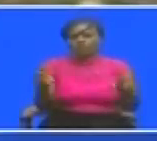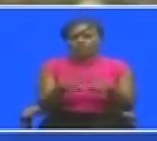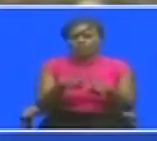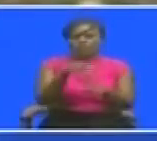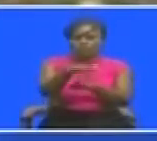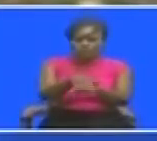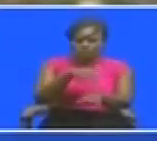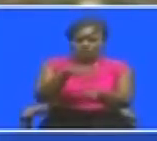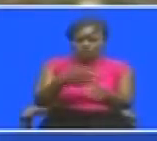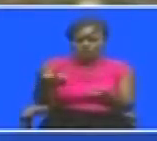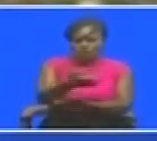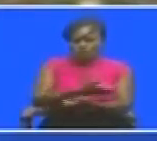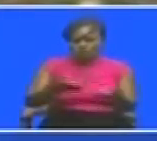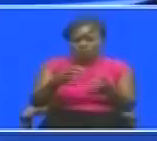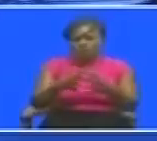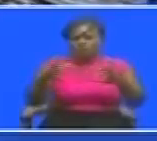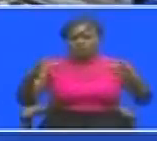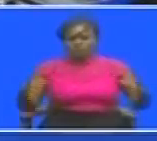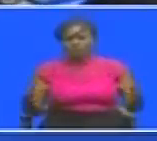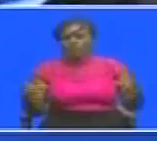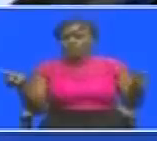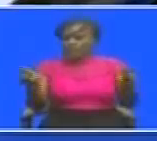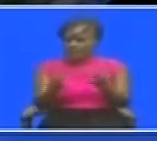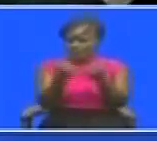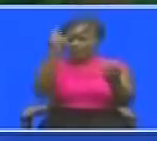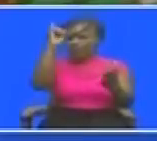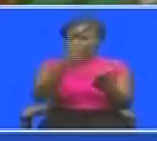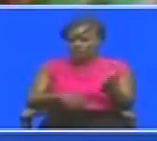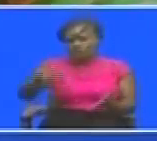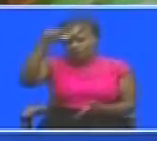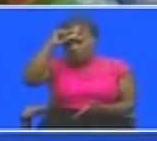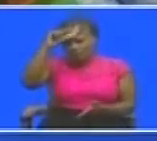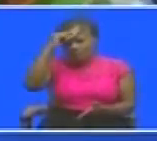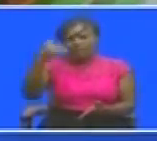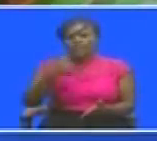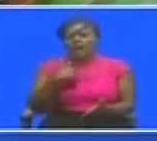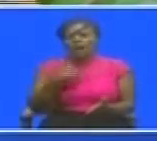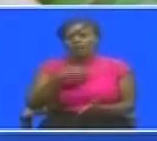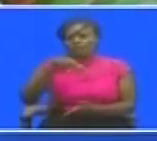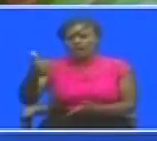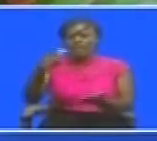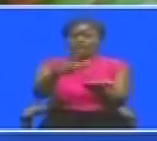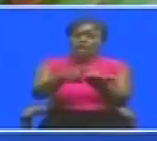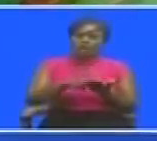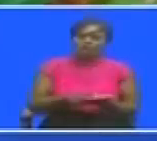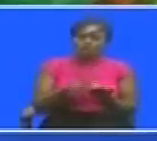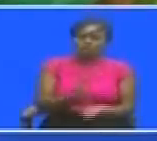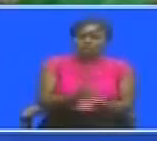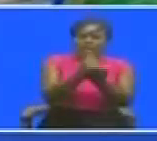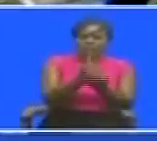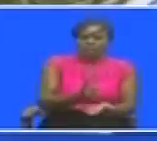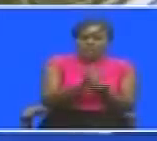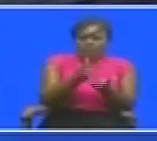slower economic growth in the Eurozone region. As a result, the government has found itself relying ever more on debt to finance its